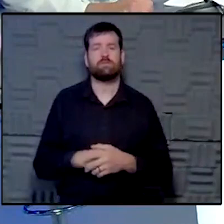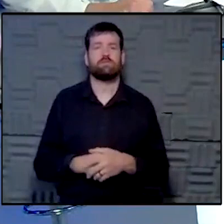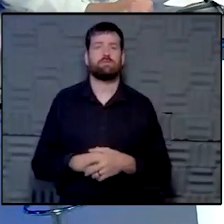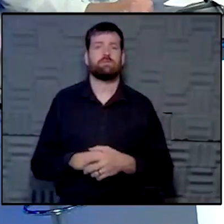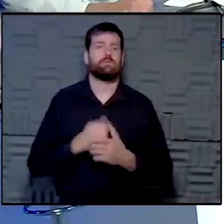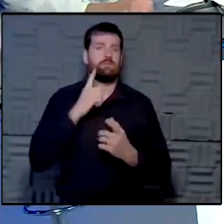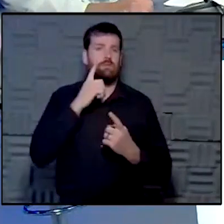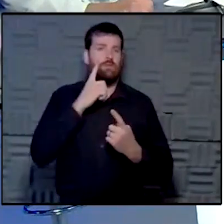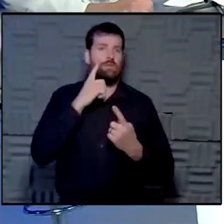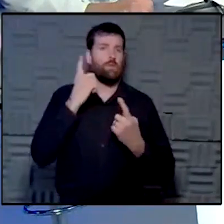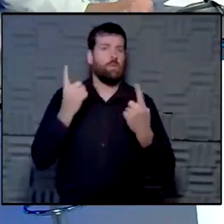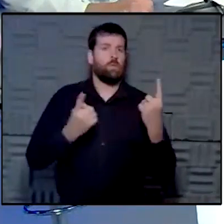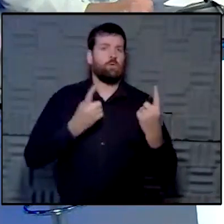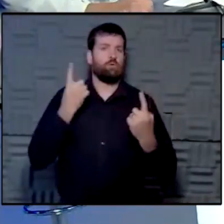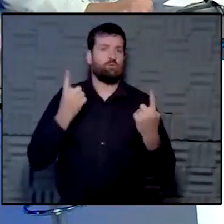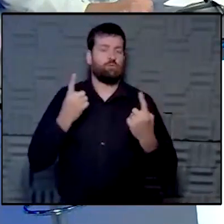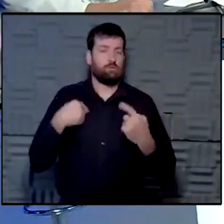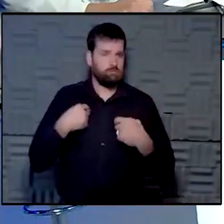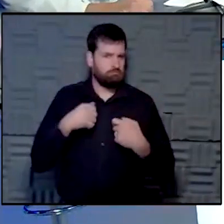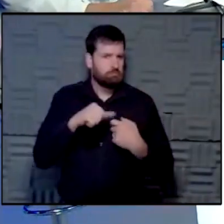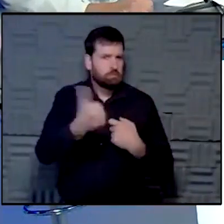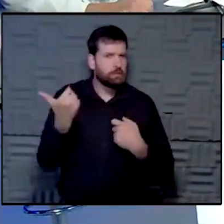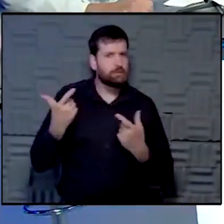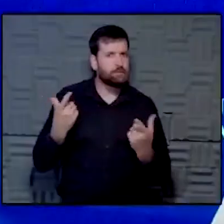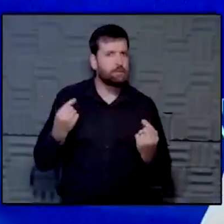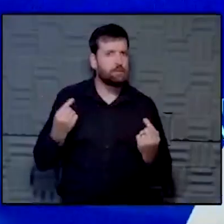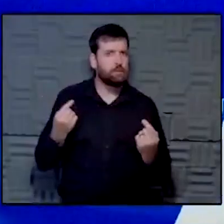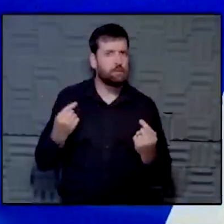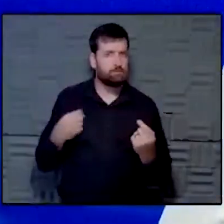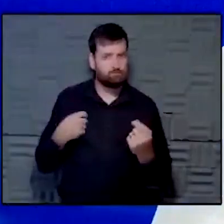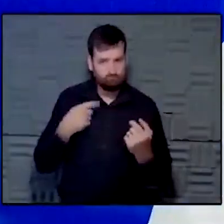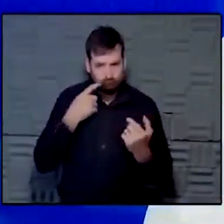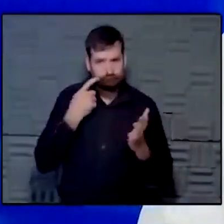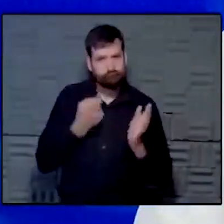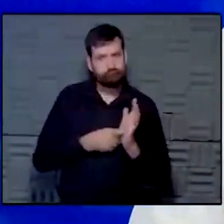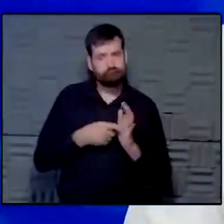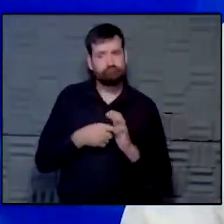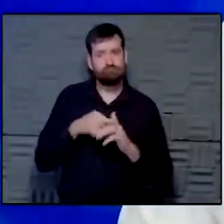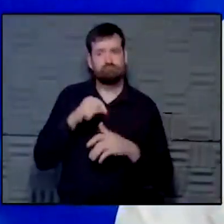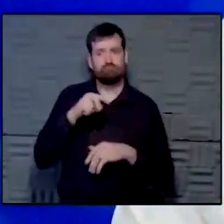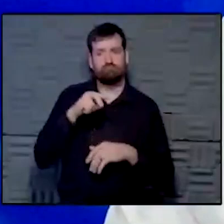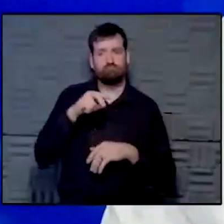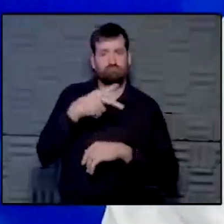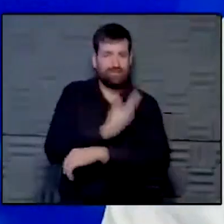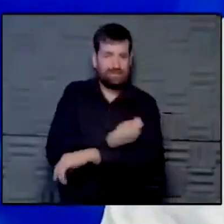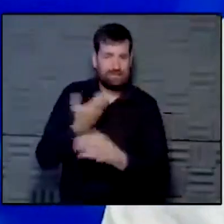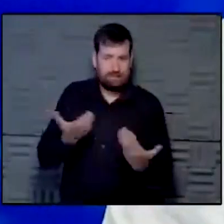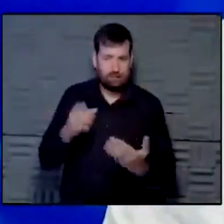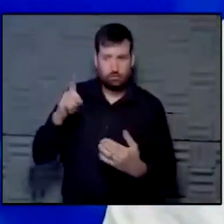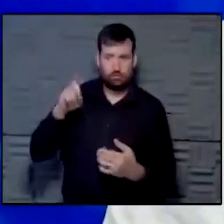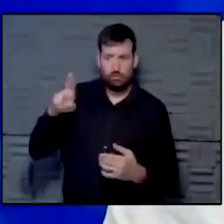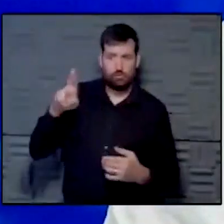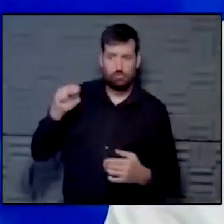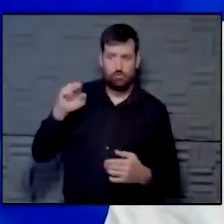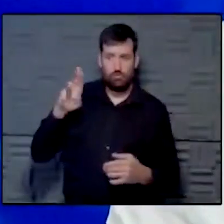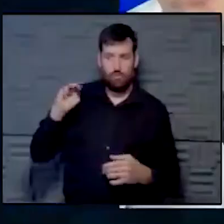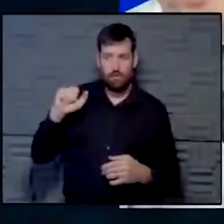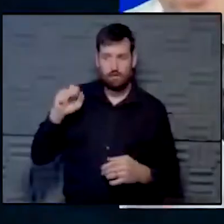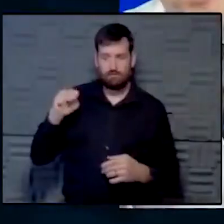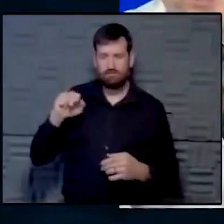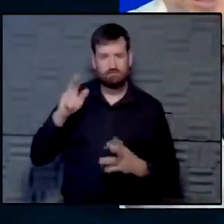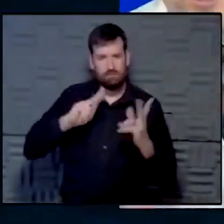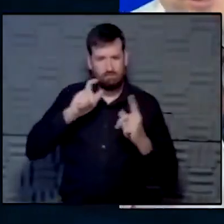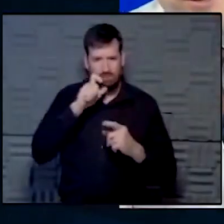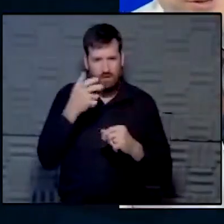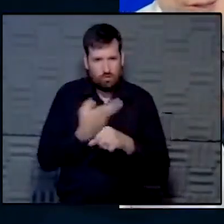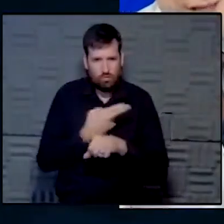if what else can be done, because you see vaccine here, Dr. Norman, in the United States not getting used. Yeah. What's